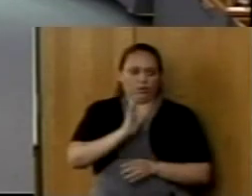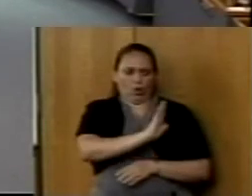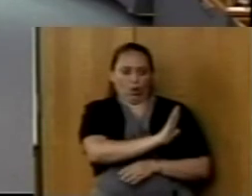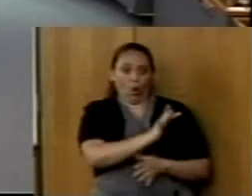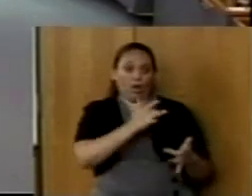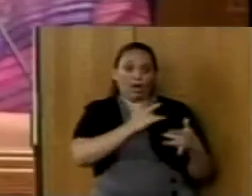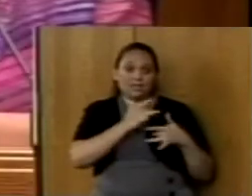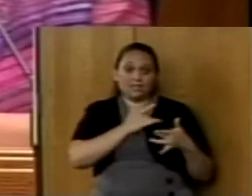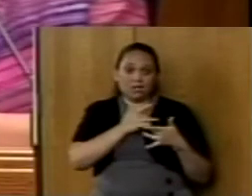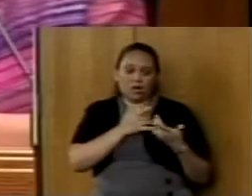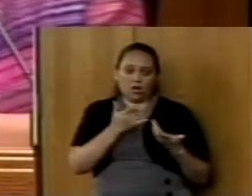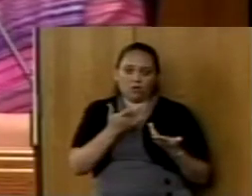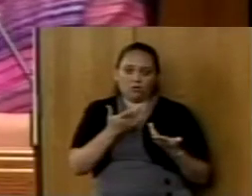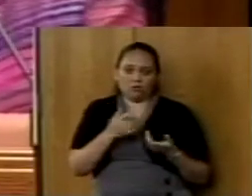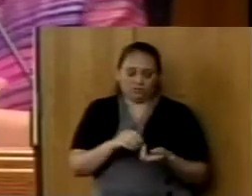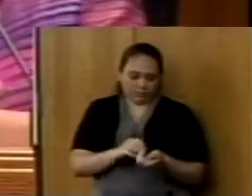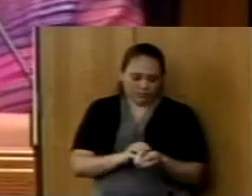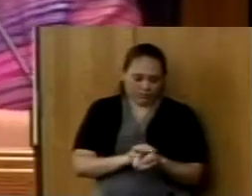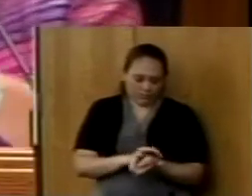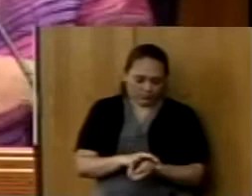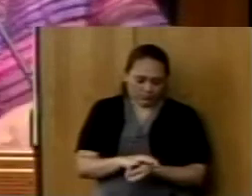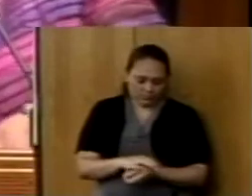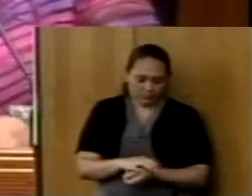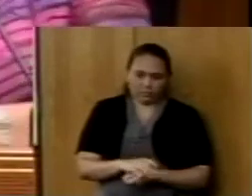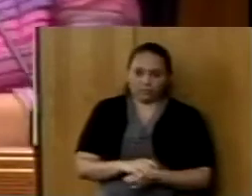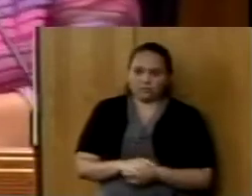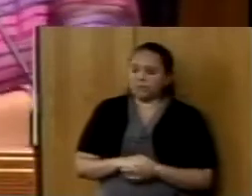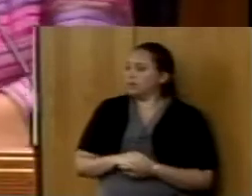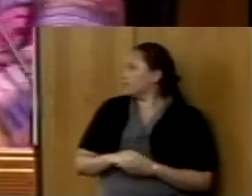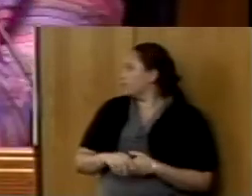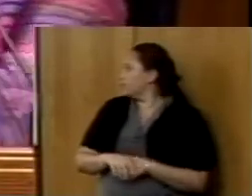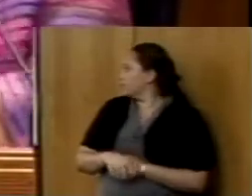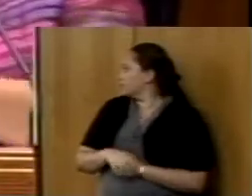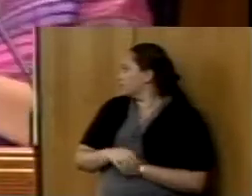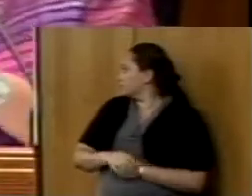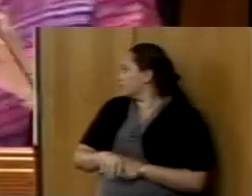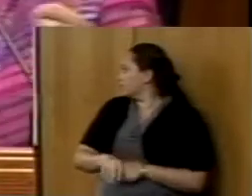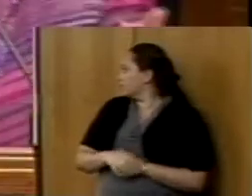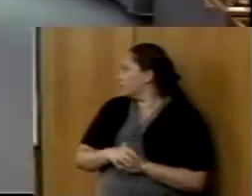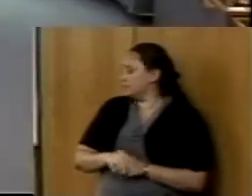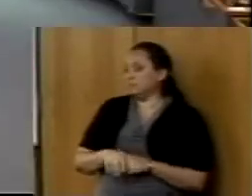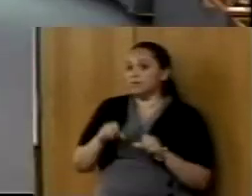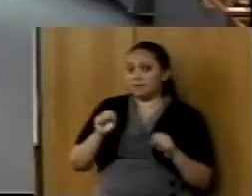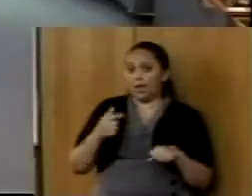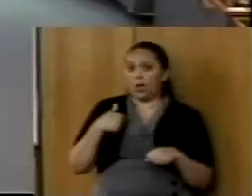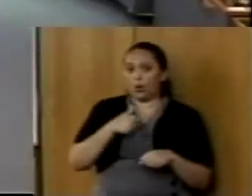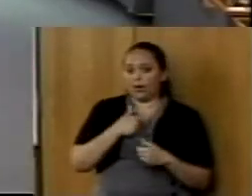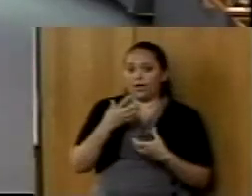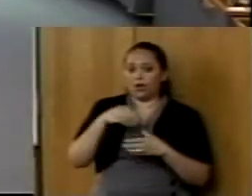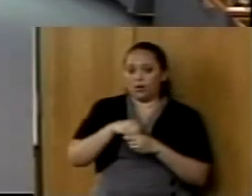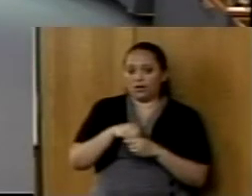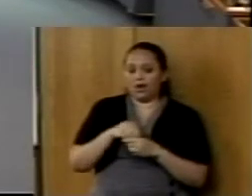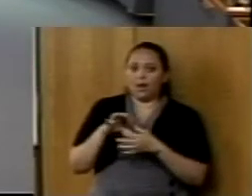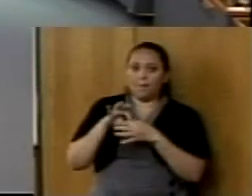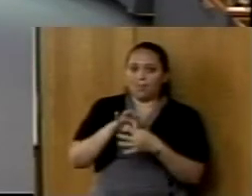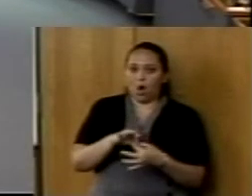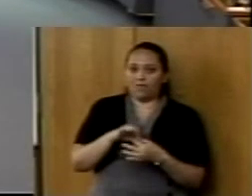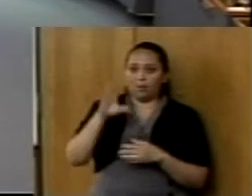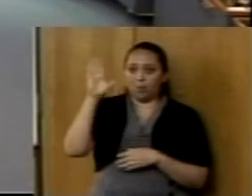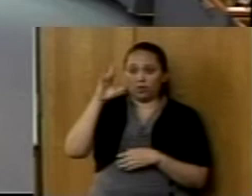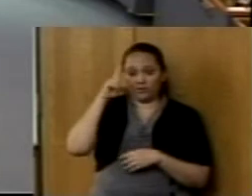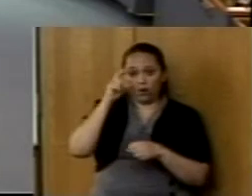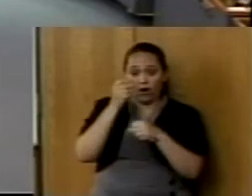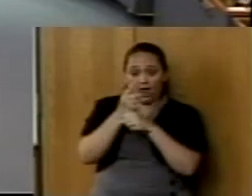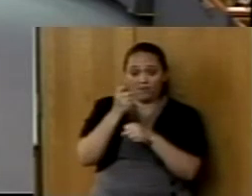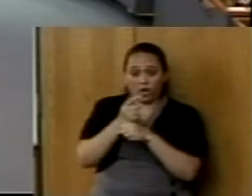was a valid concern, and so. We're not saying anything, we just wanted to. Include that in the motion? Can we include that as part of the motion for every year to